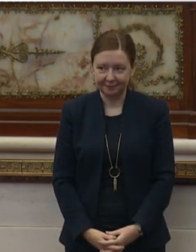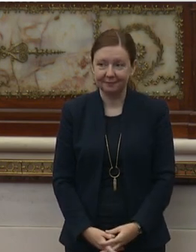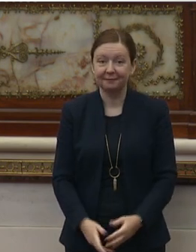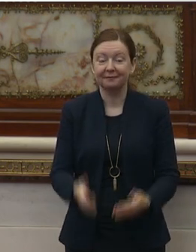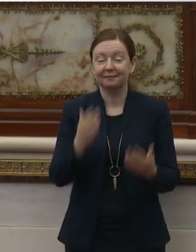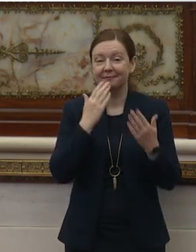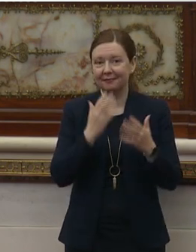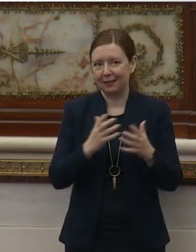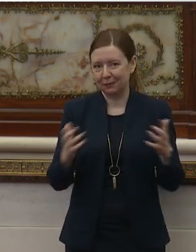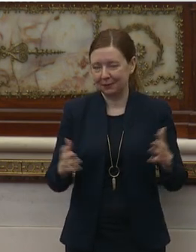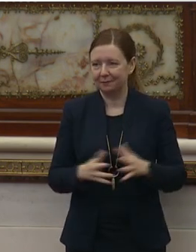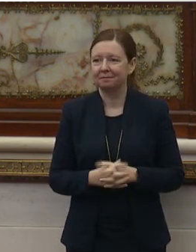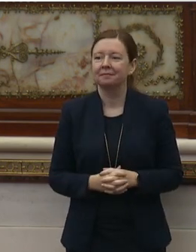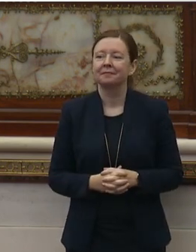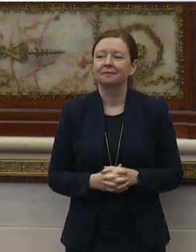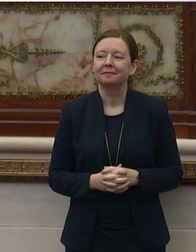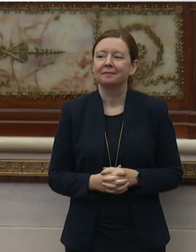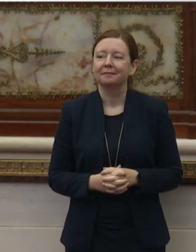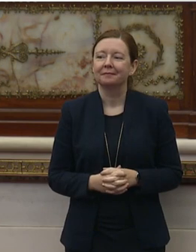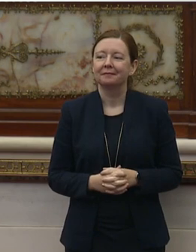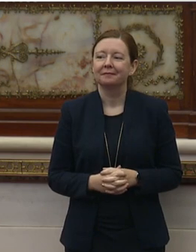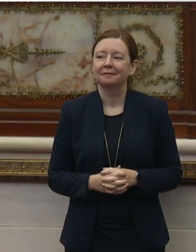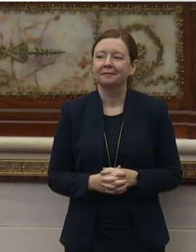Thank you very much.